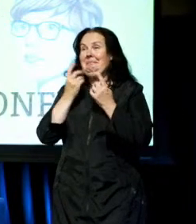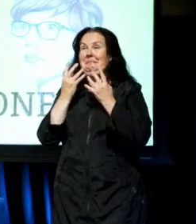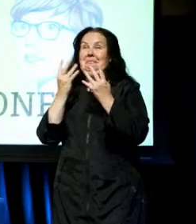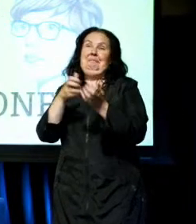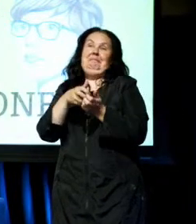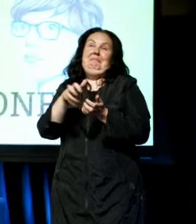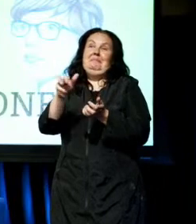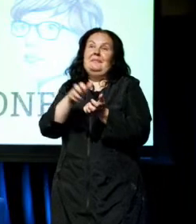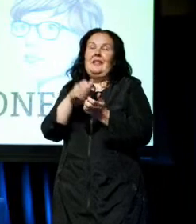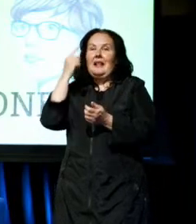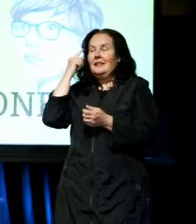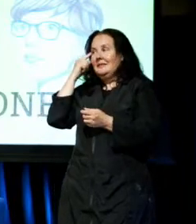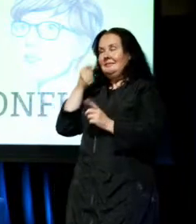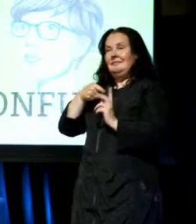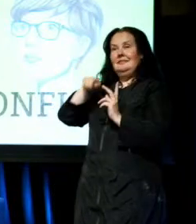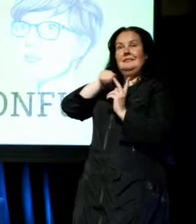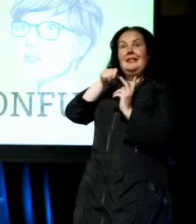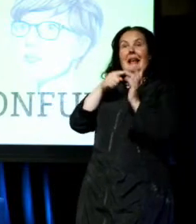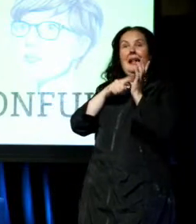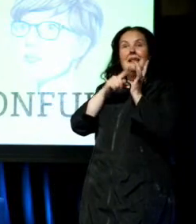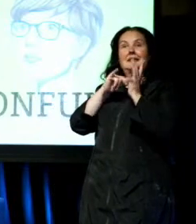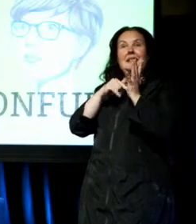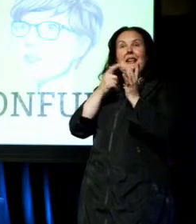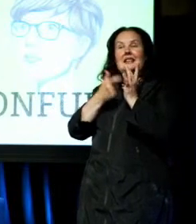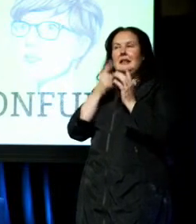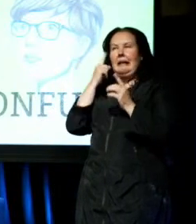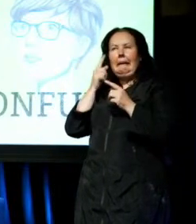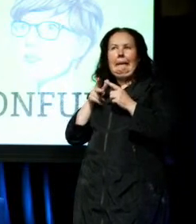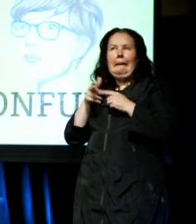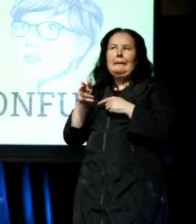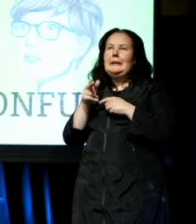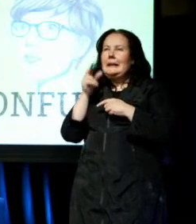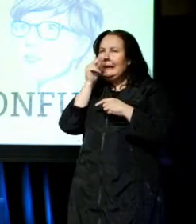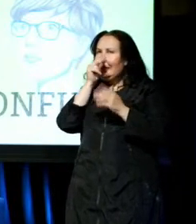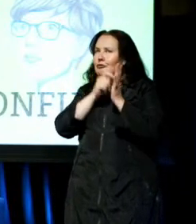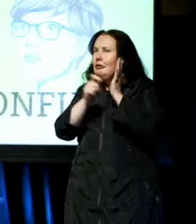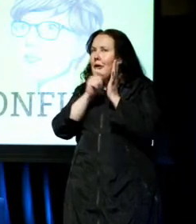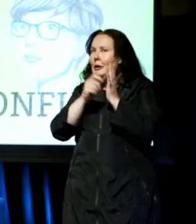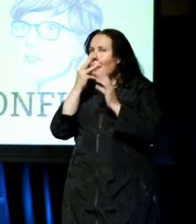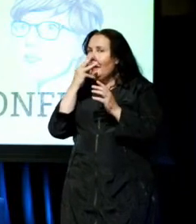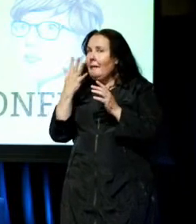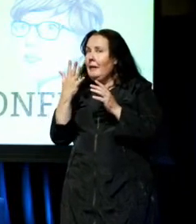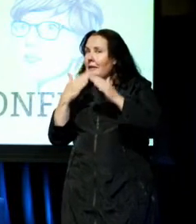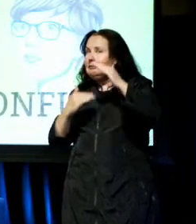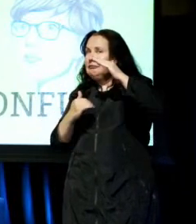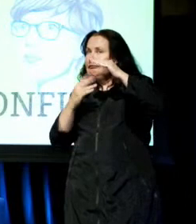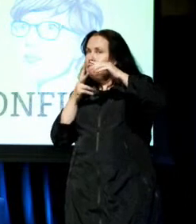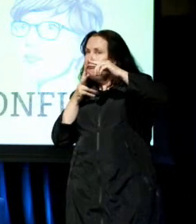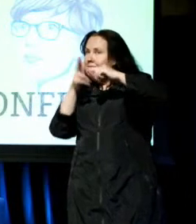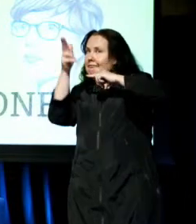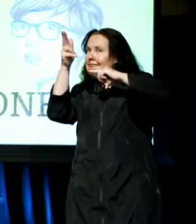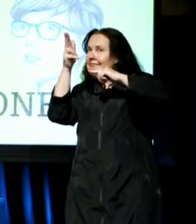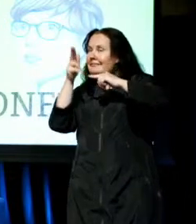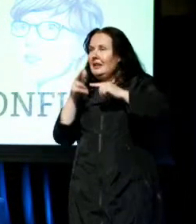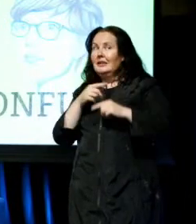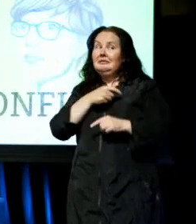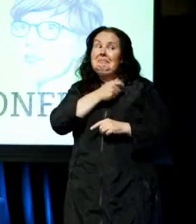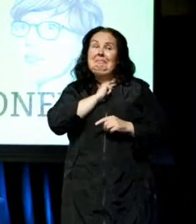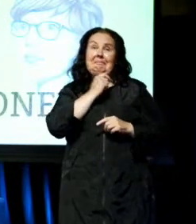I think the National Young Writers Festival cutoff is 35. I performed at it about a month ago, and I was like, this is my